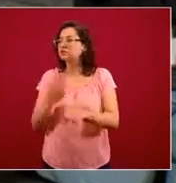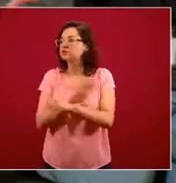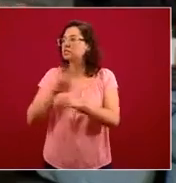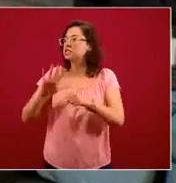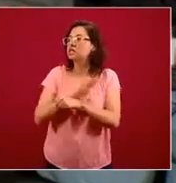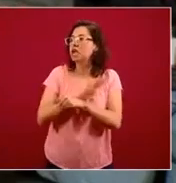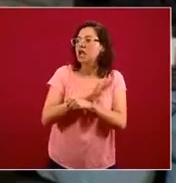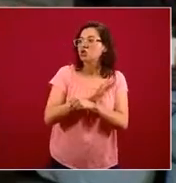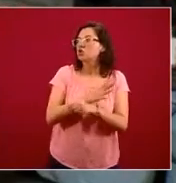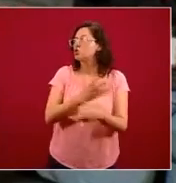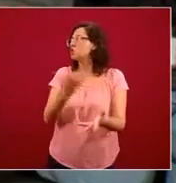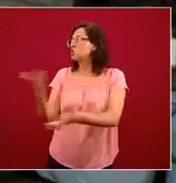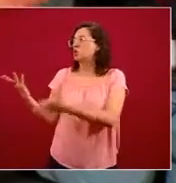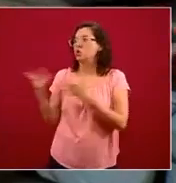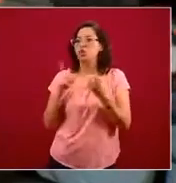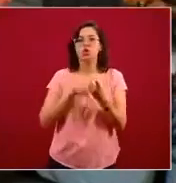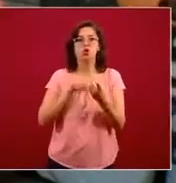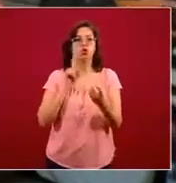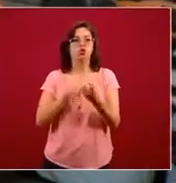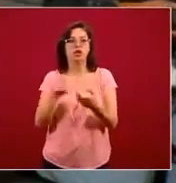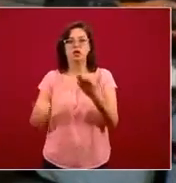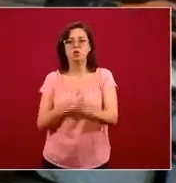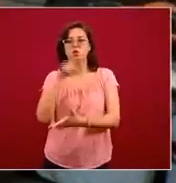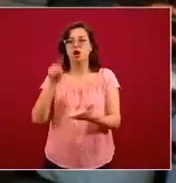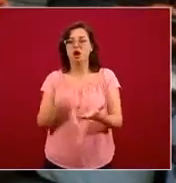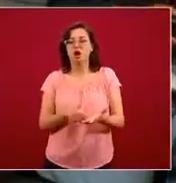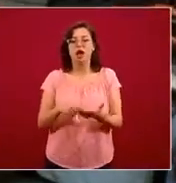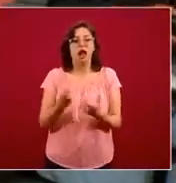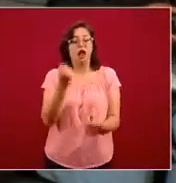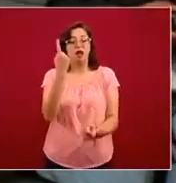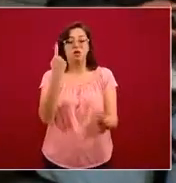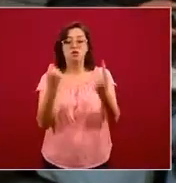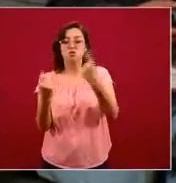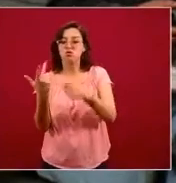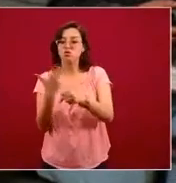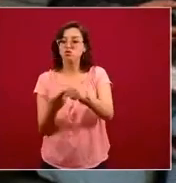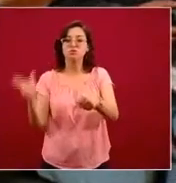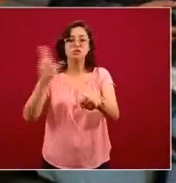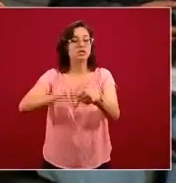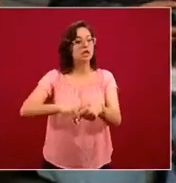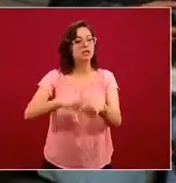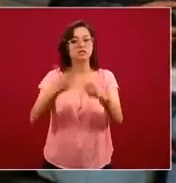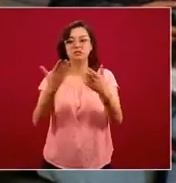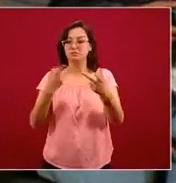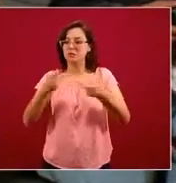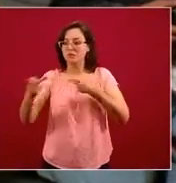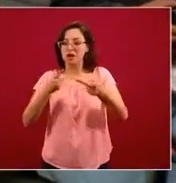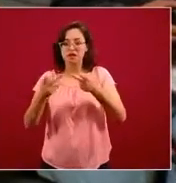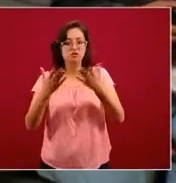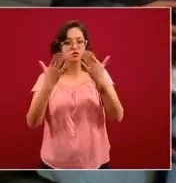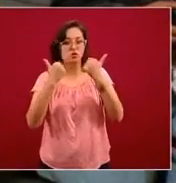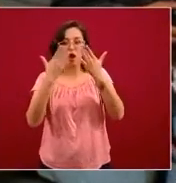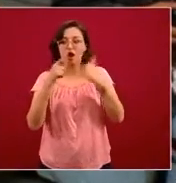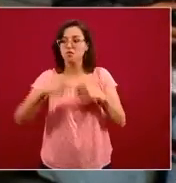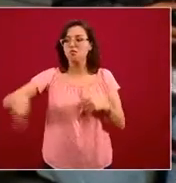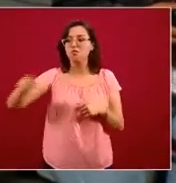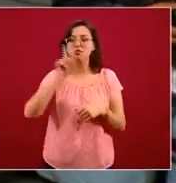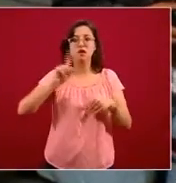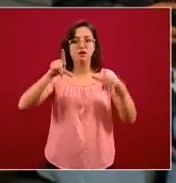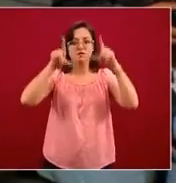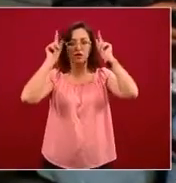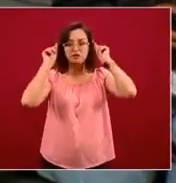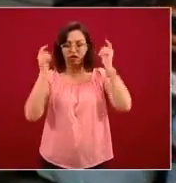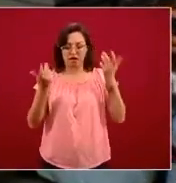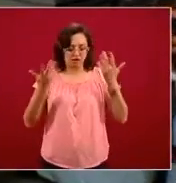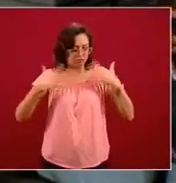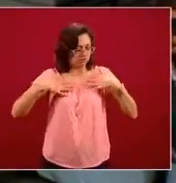arrive and we have to make a space for them. I mean, what are we going to do? Not make a space? But since the hospitals are not prepared and since the